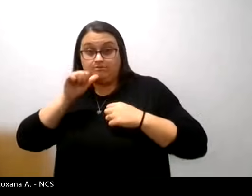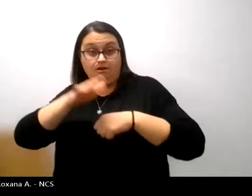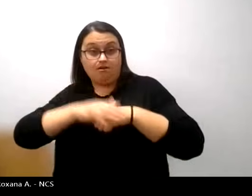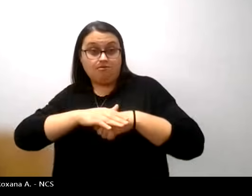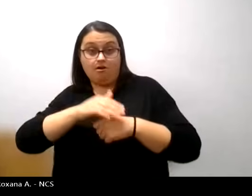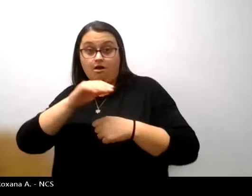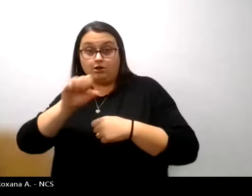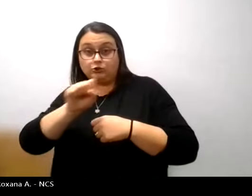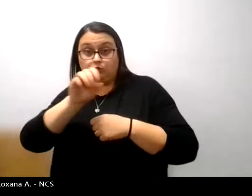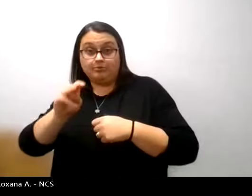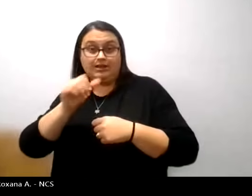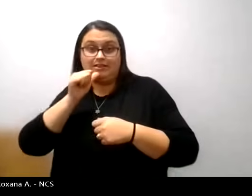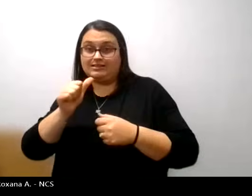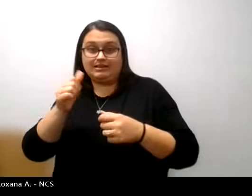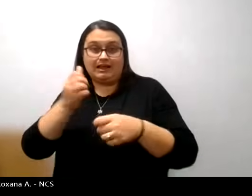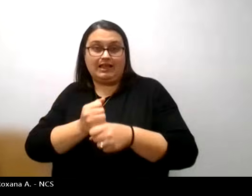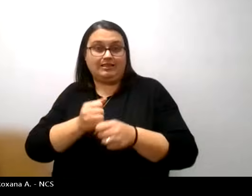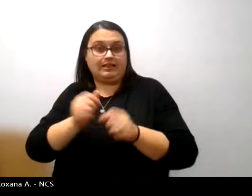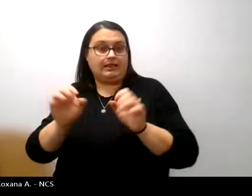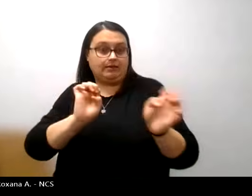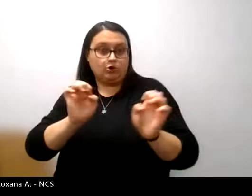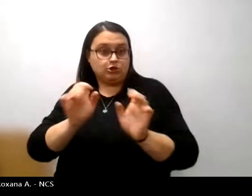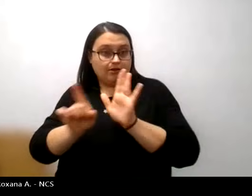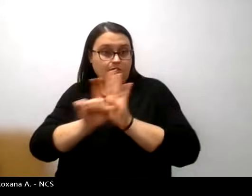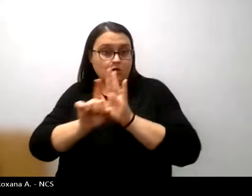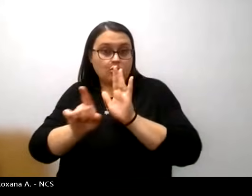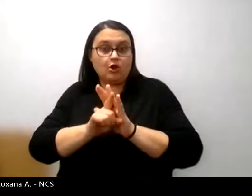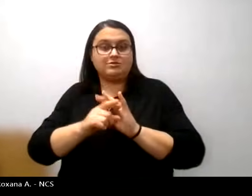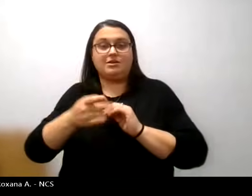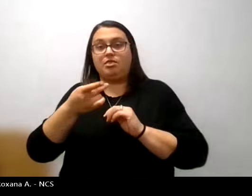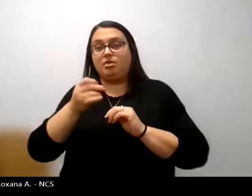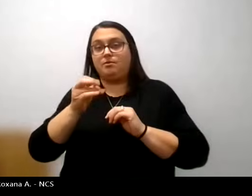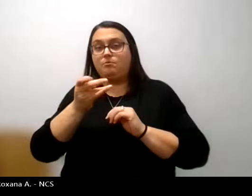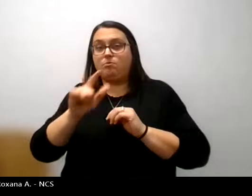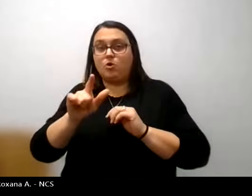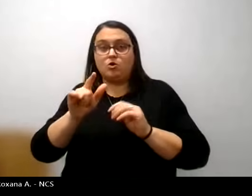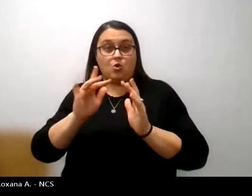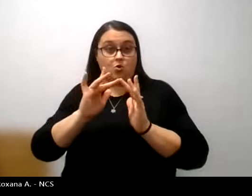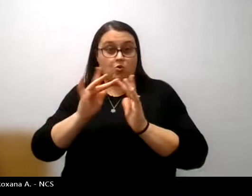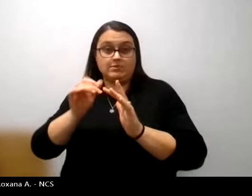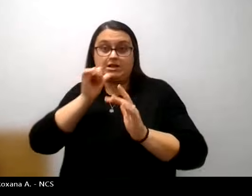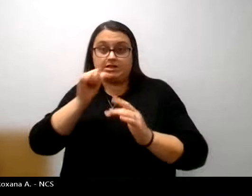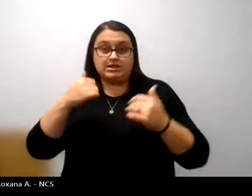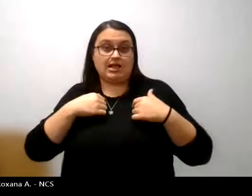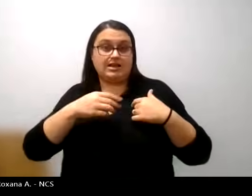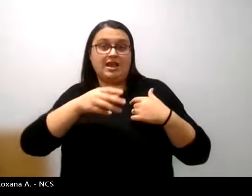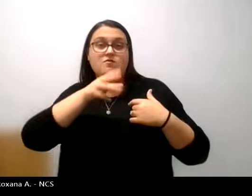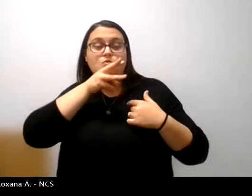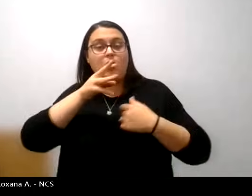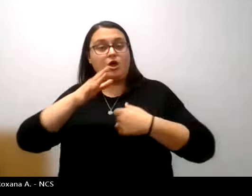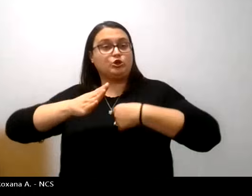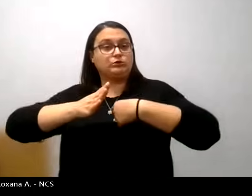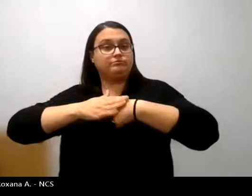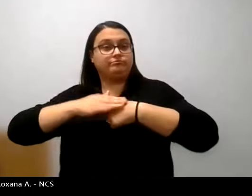emergency alerts they signed up for. The city alert portal website does not have water notifications.